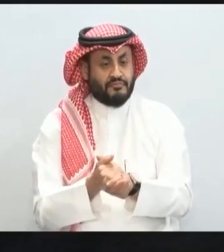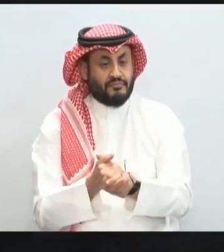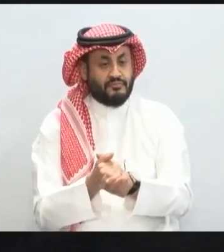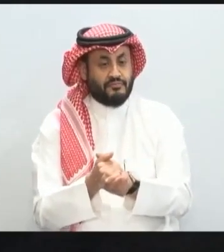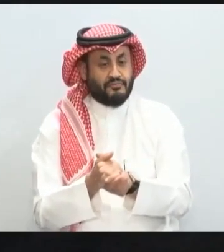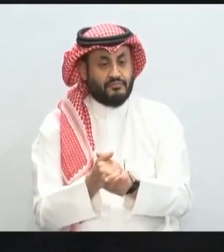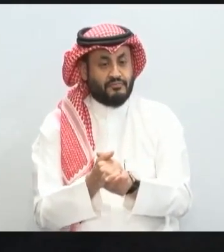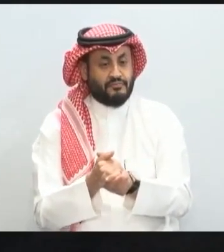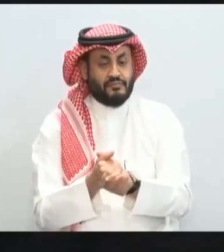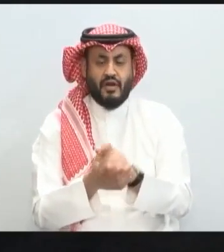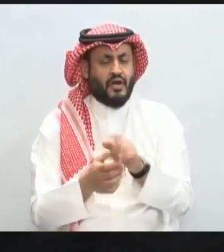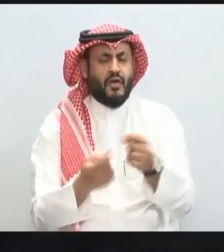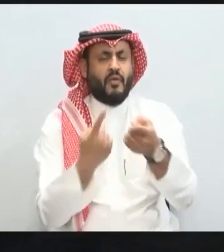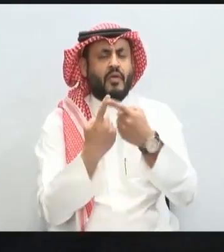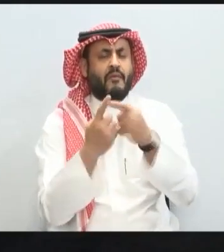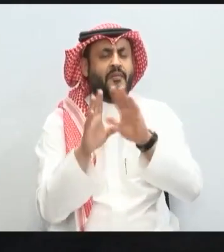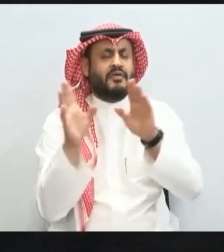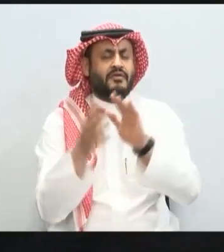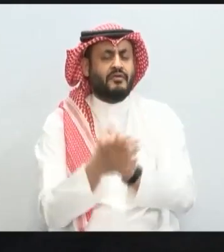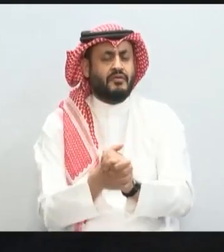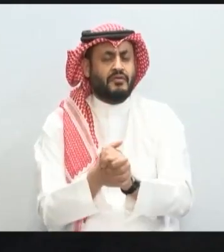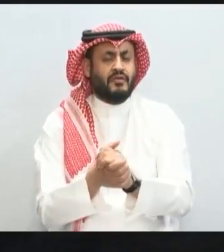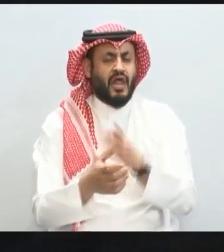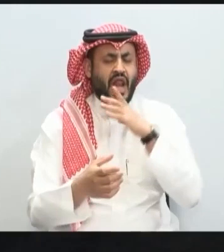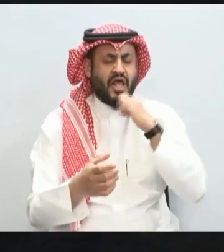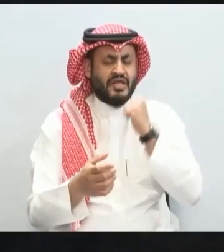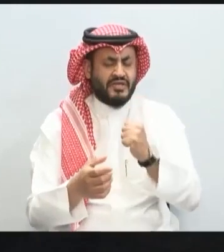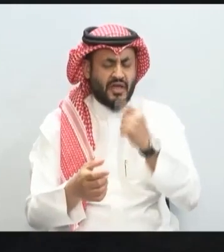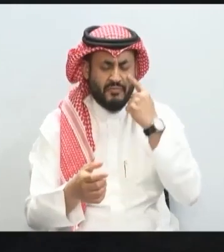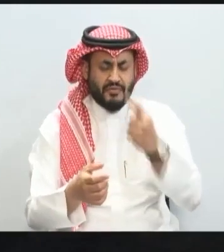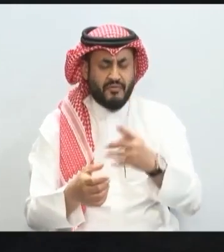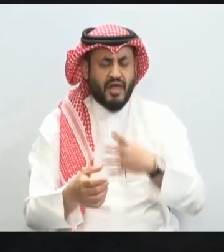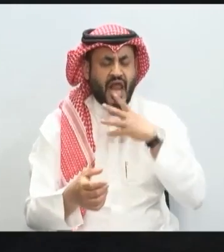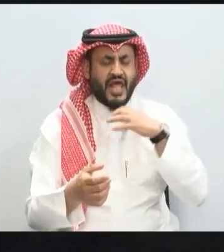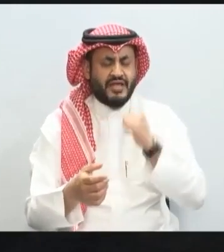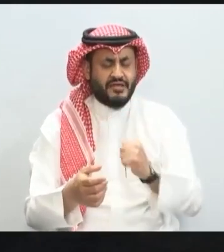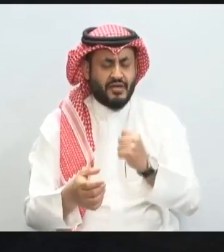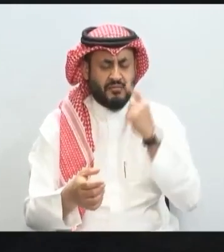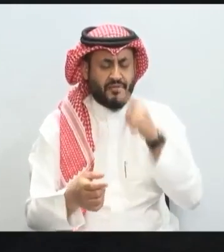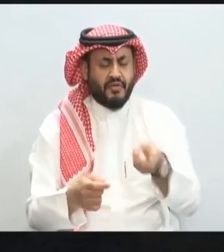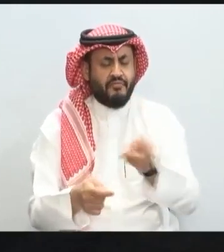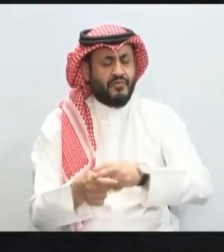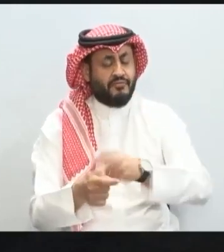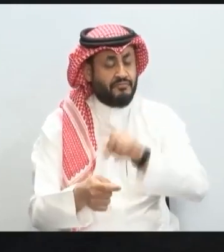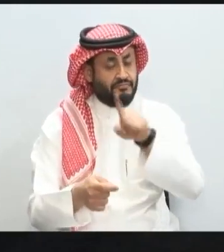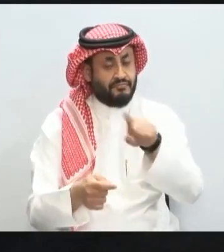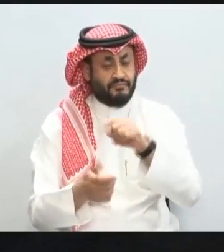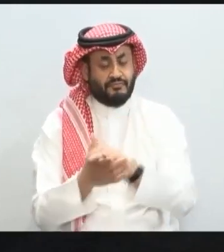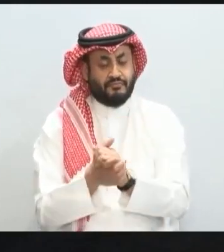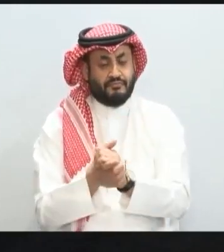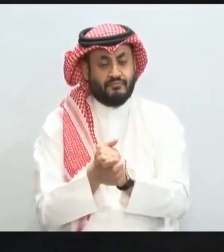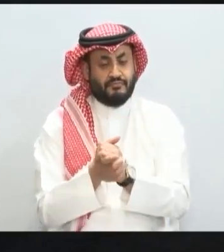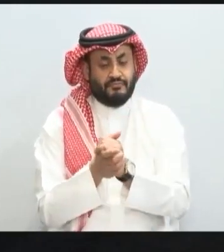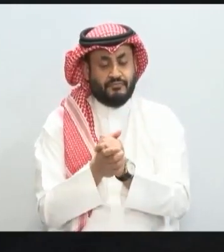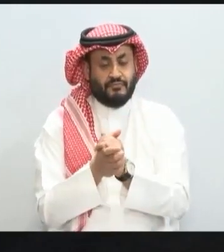phenomenal is one of a kind, something that's extremely rare, something that doesn't happen all the time. Phenomenal,